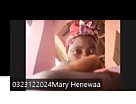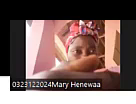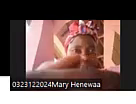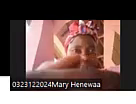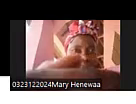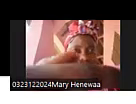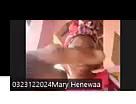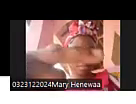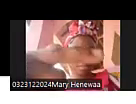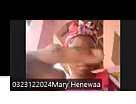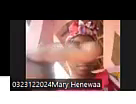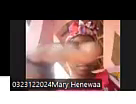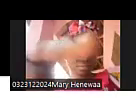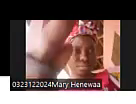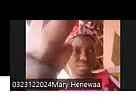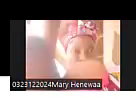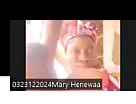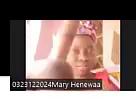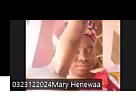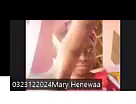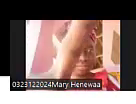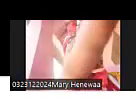The last one is for you. Lack.